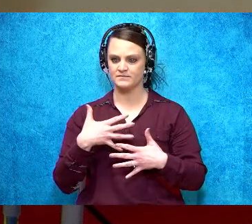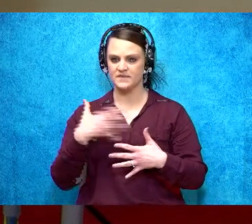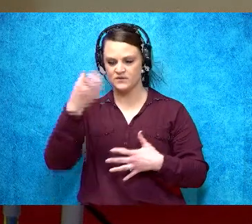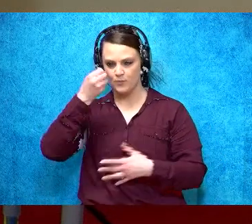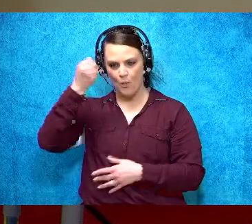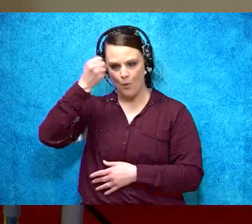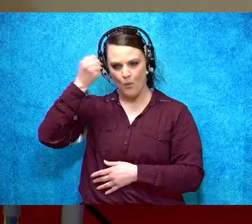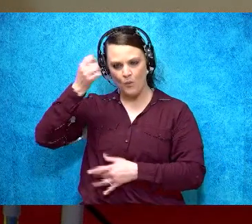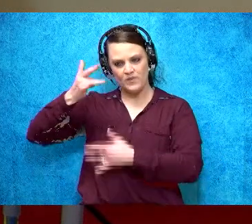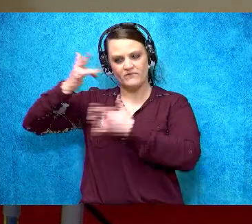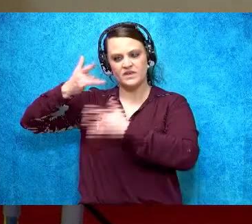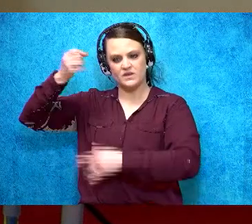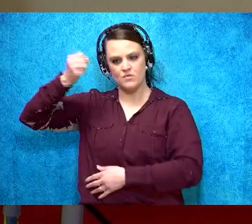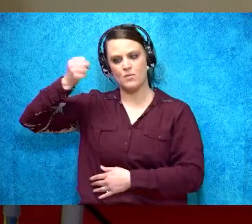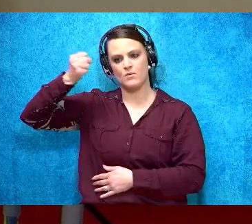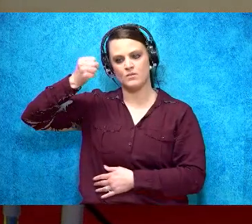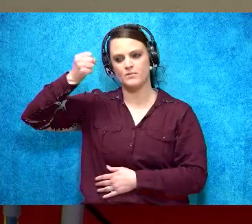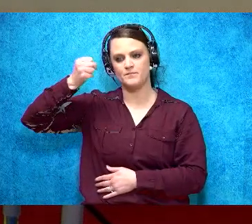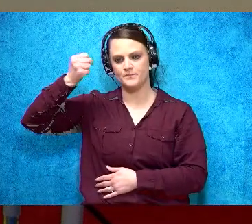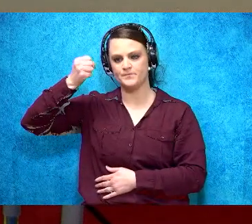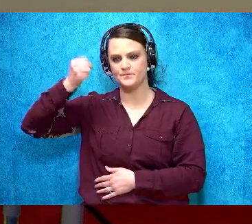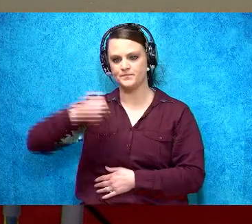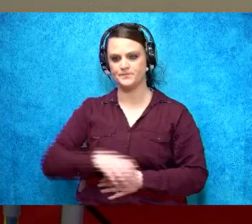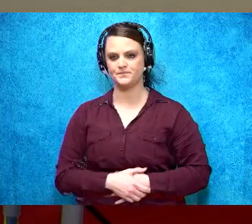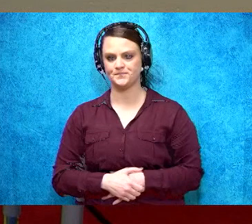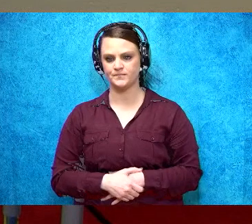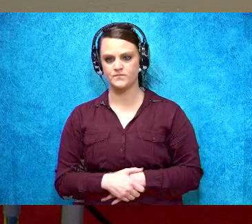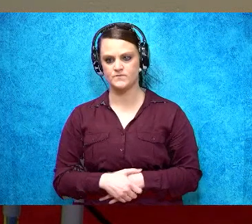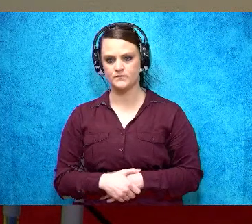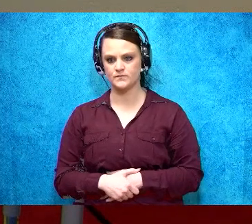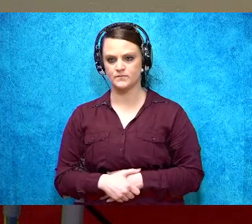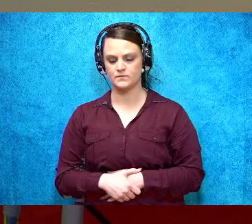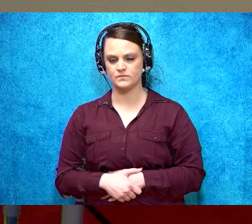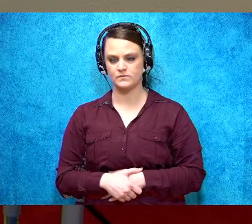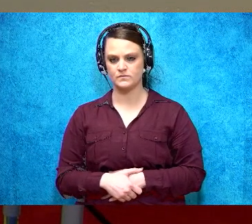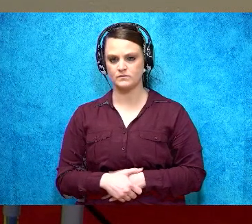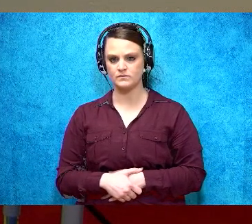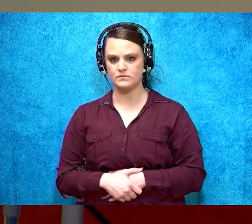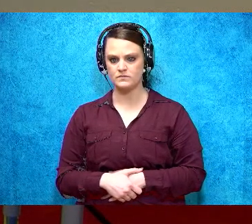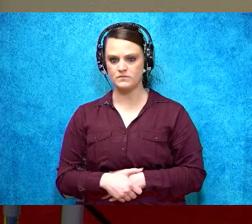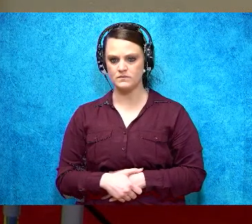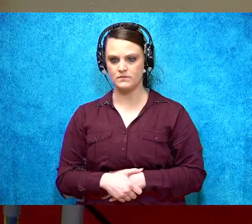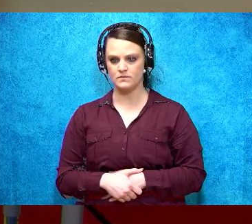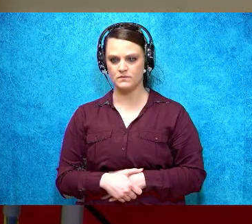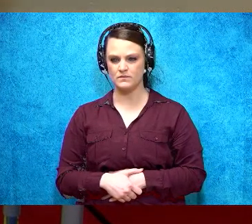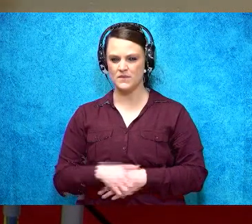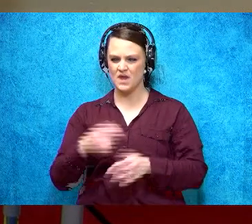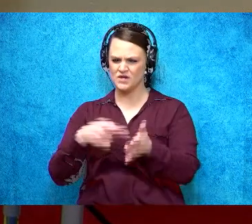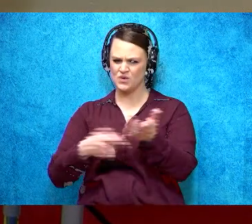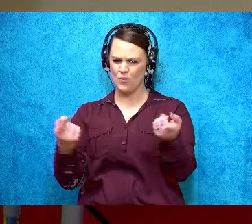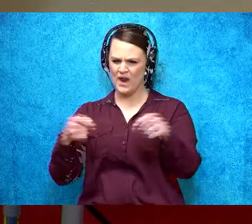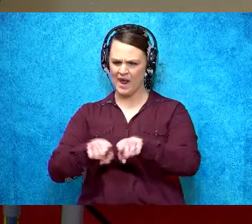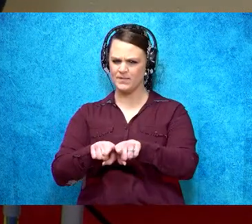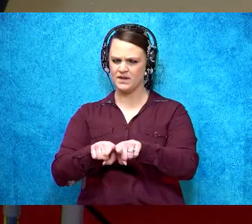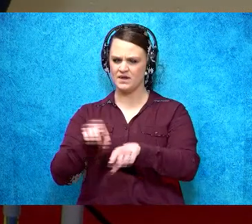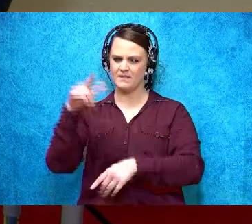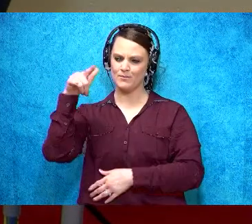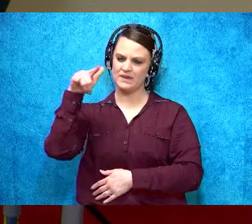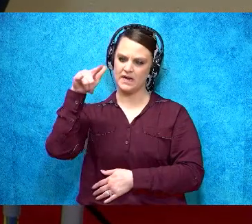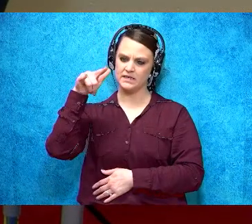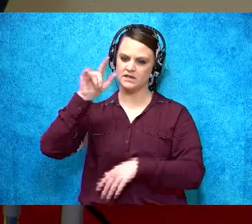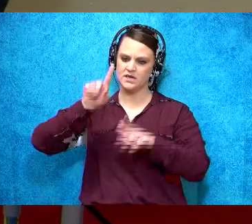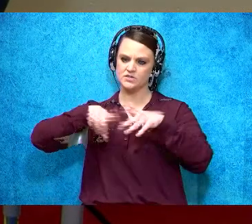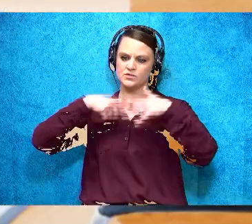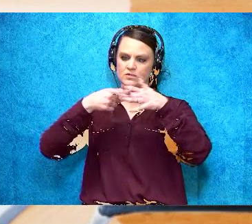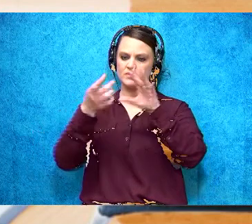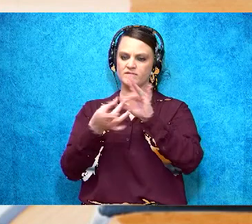head so when we go to answer our questions, we know what's going on. Remember the story. What happens in the plane in the beginning of the